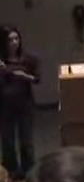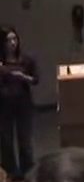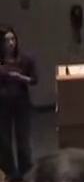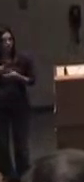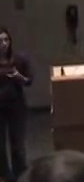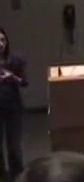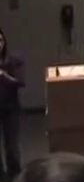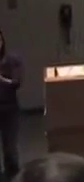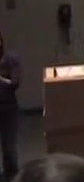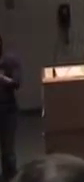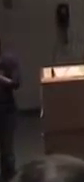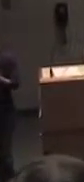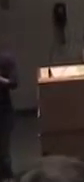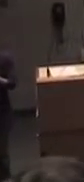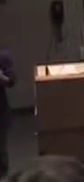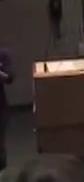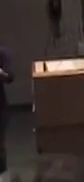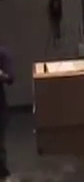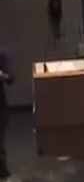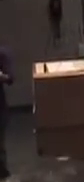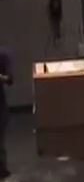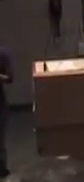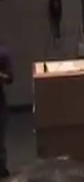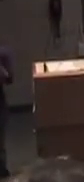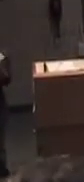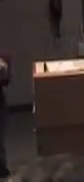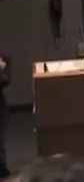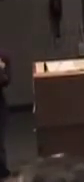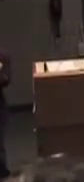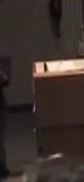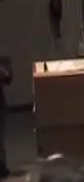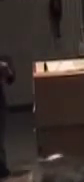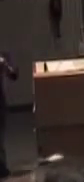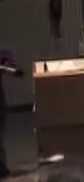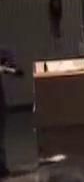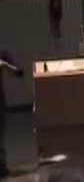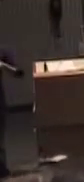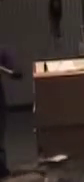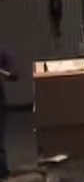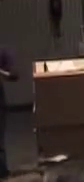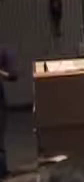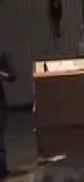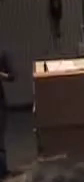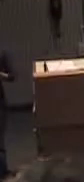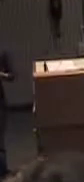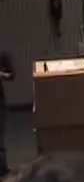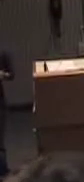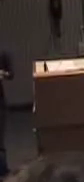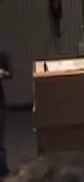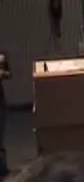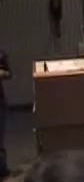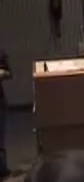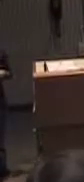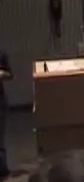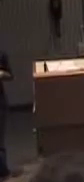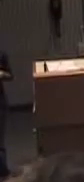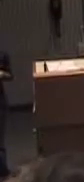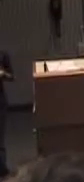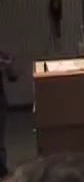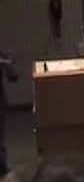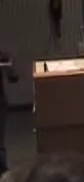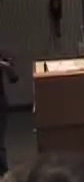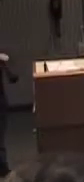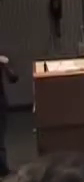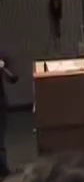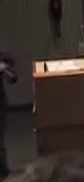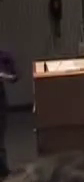So that kind of limits where the budget cuts could come. And Congressman Frank, I've heard many times talk about this issue.